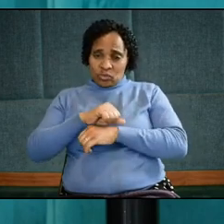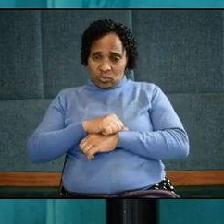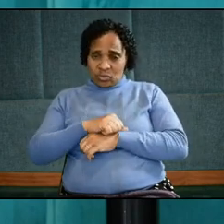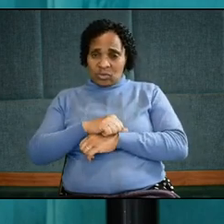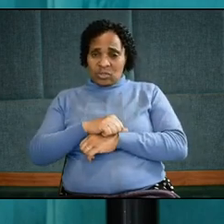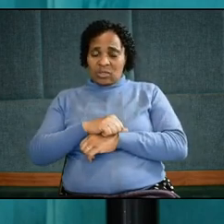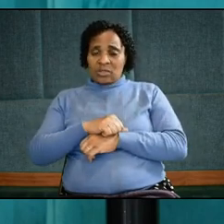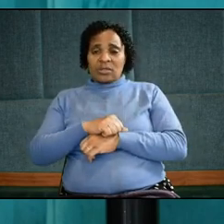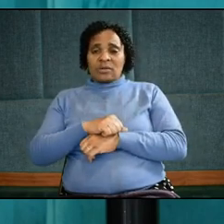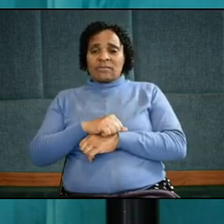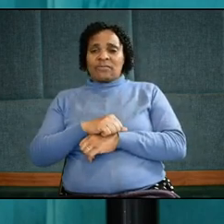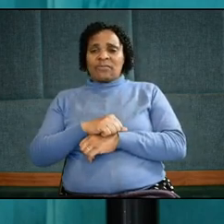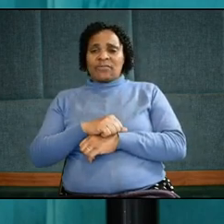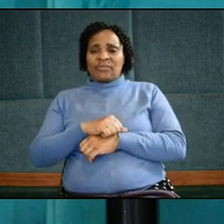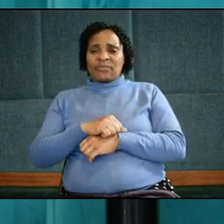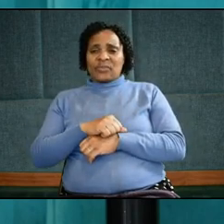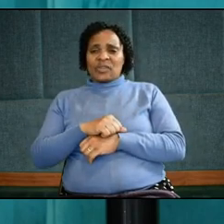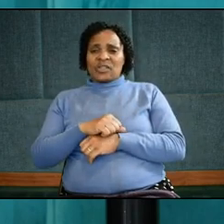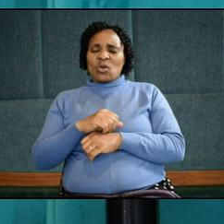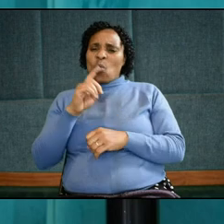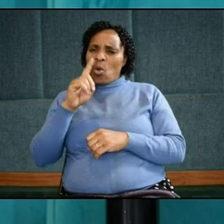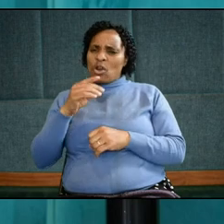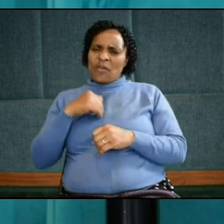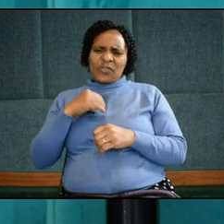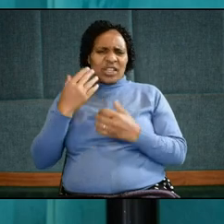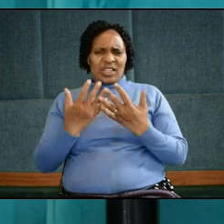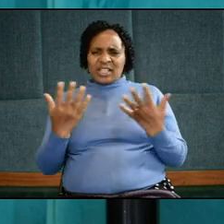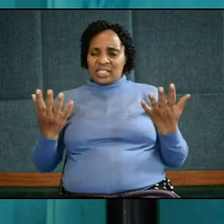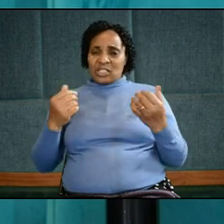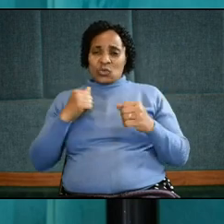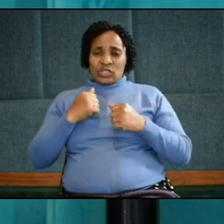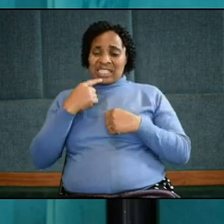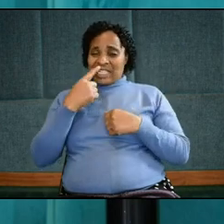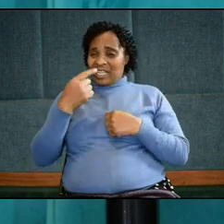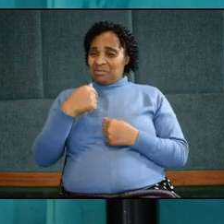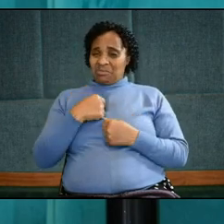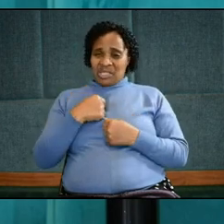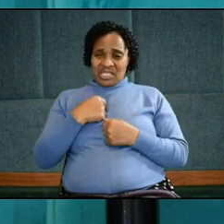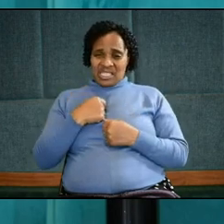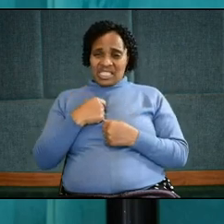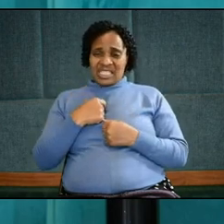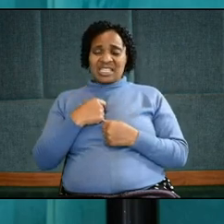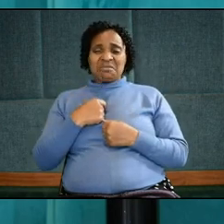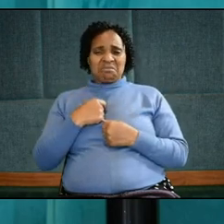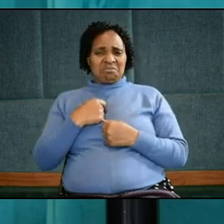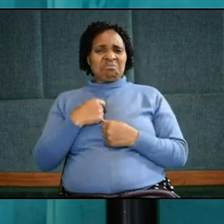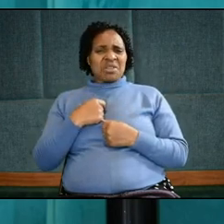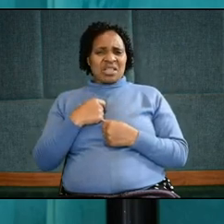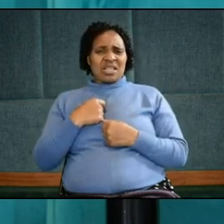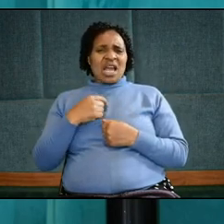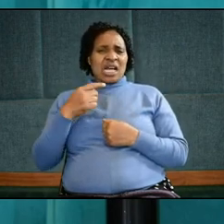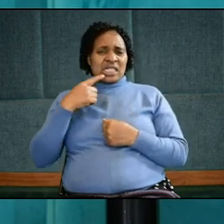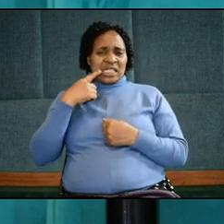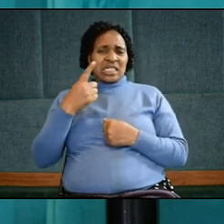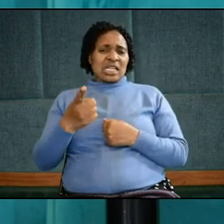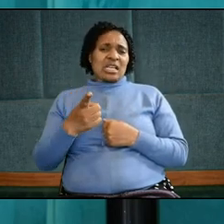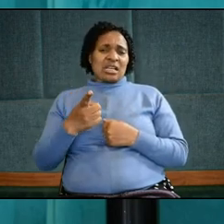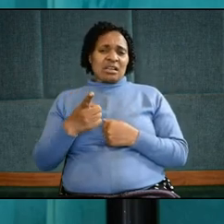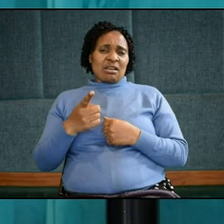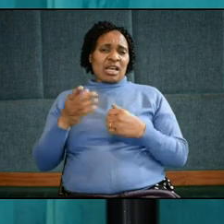So that's one of the things that I'll be sure about. That I'll say